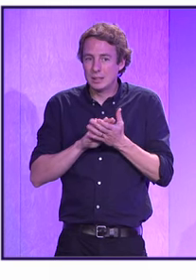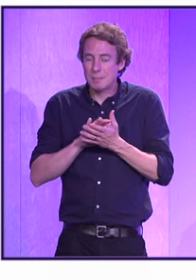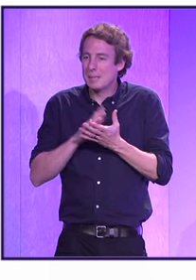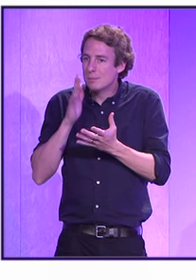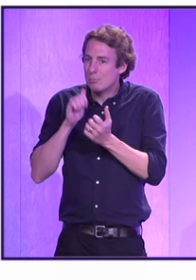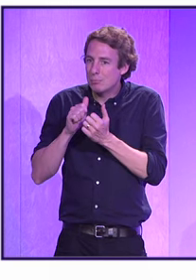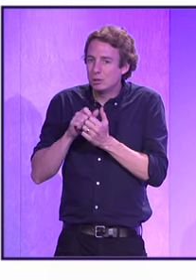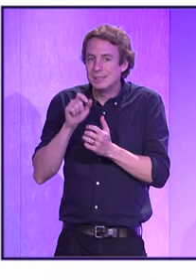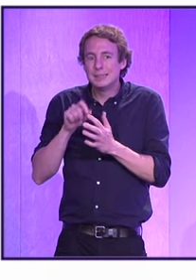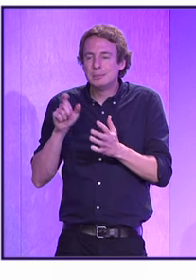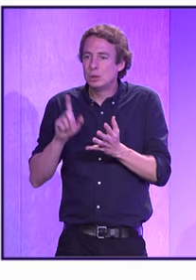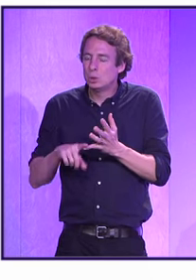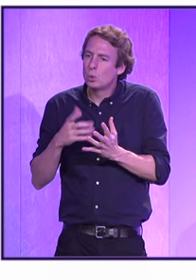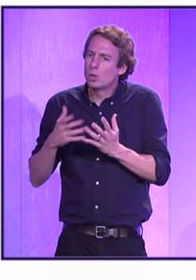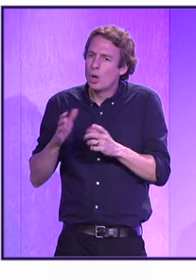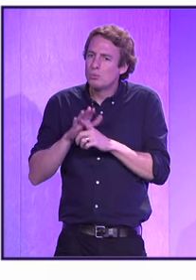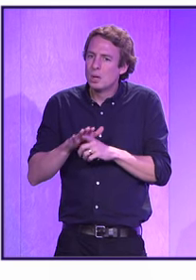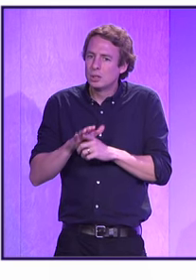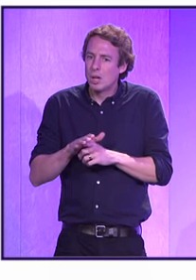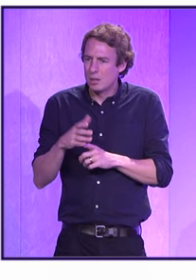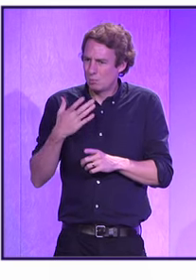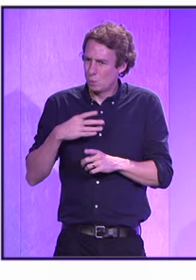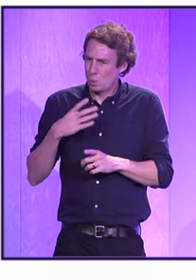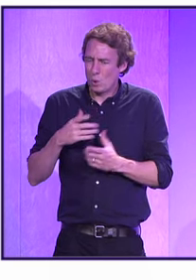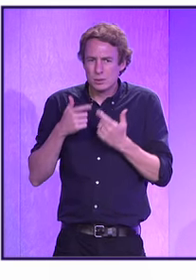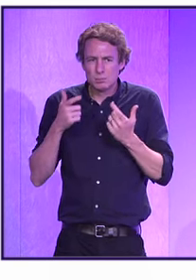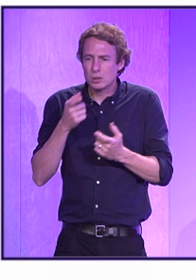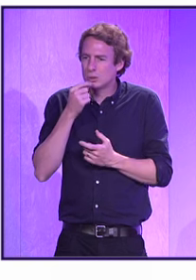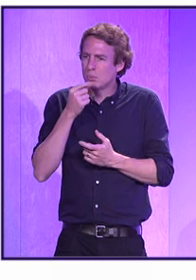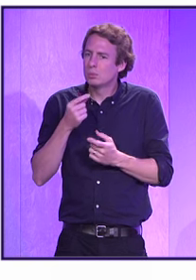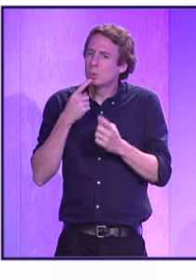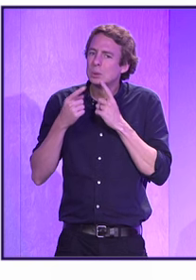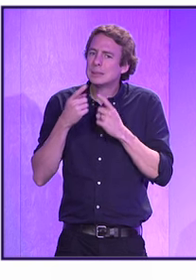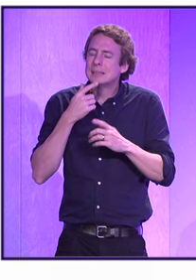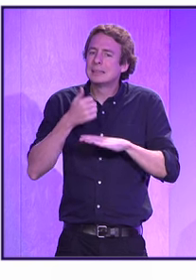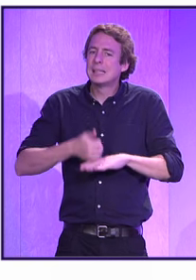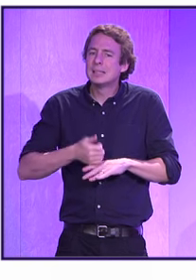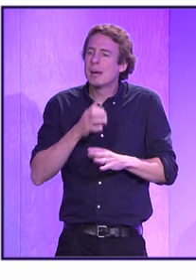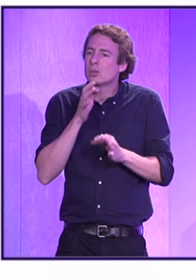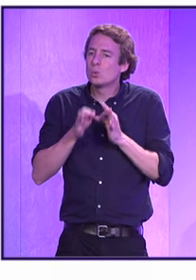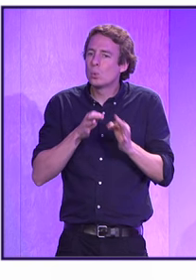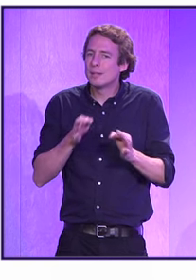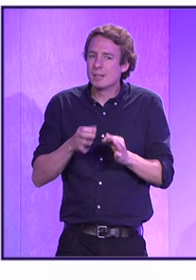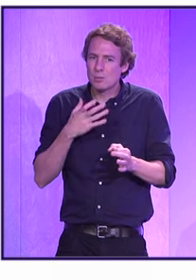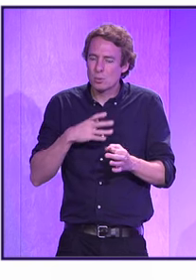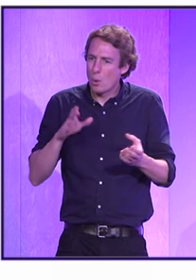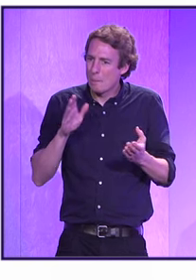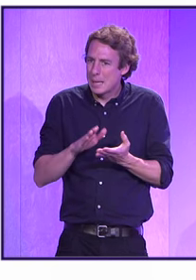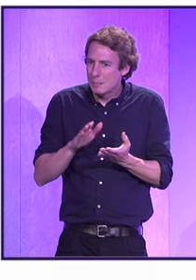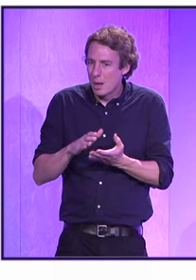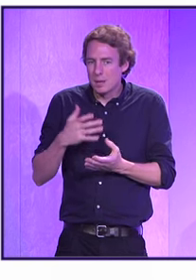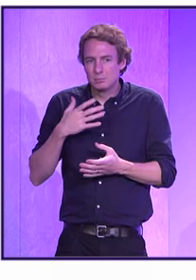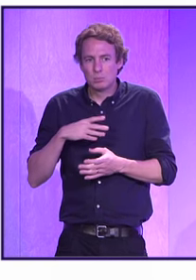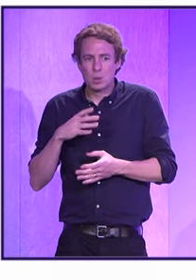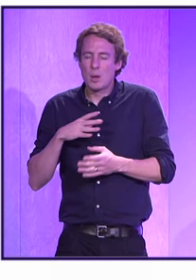lot of pressure on memory and CPU, and it's very important that as much as possible, we optimize our database queries, you know,